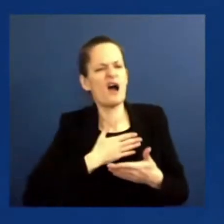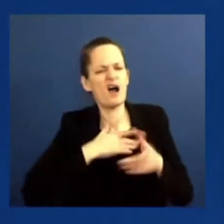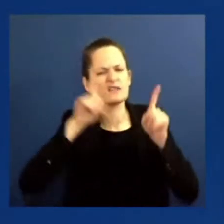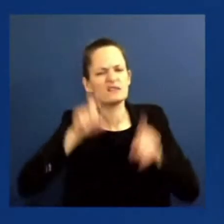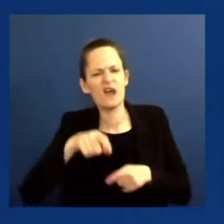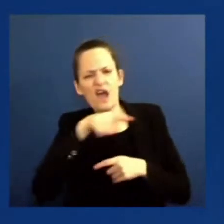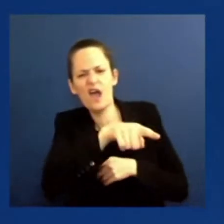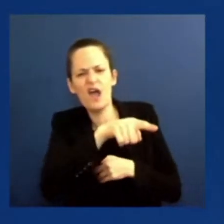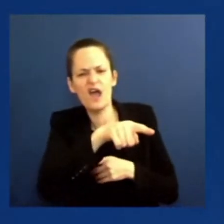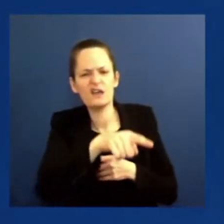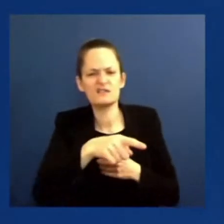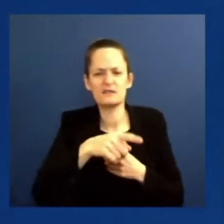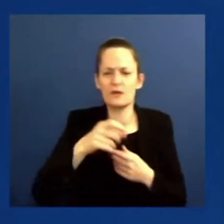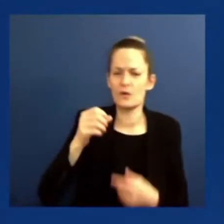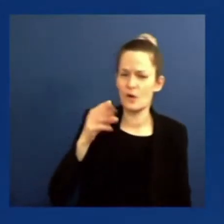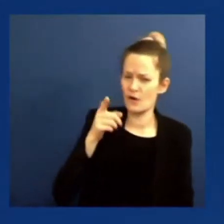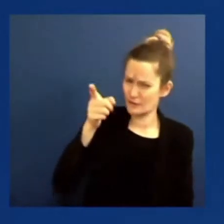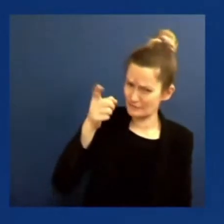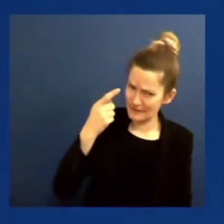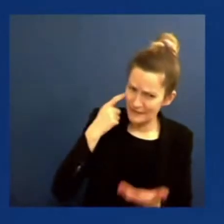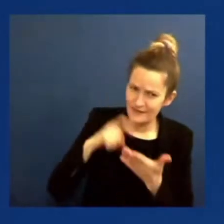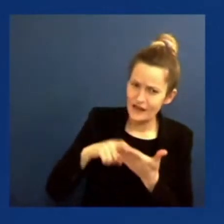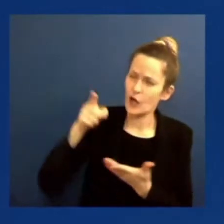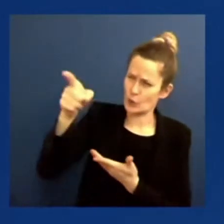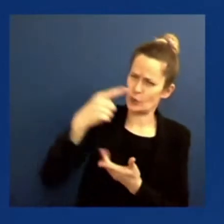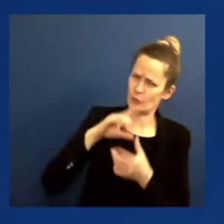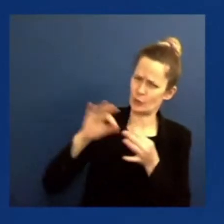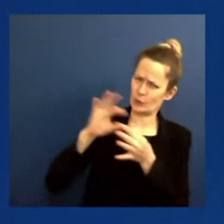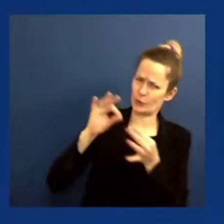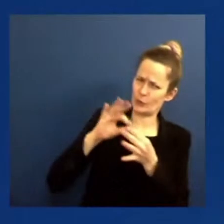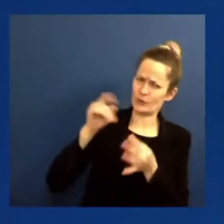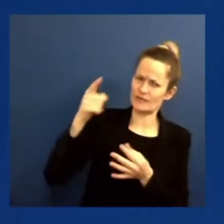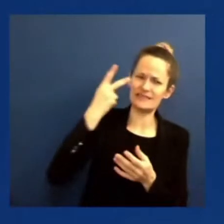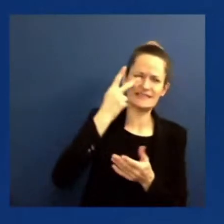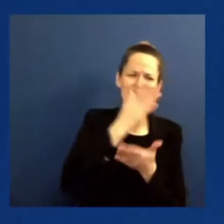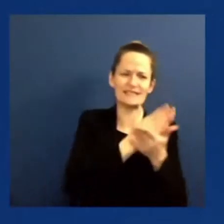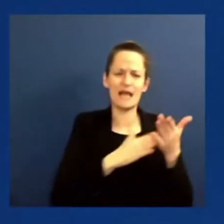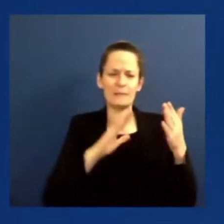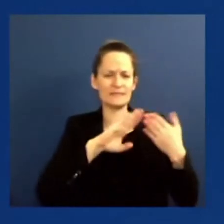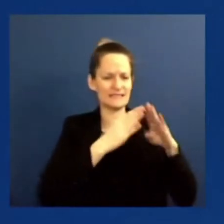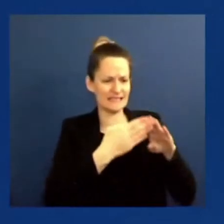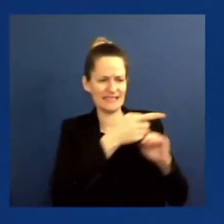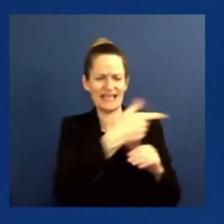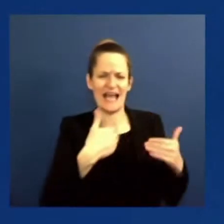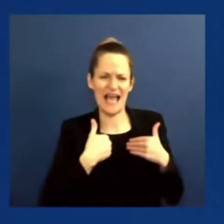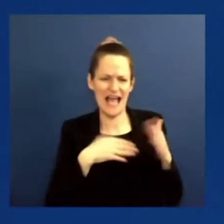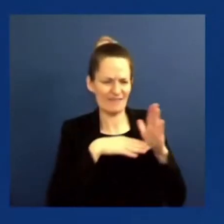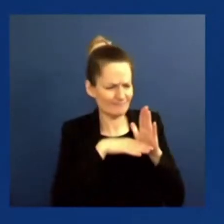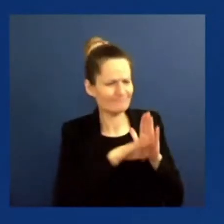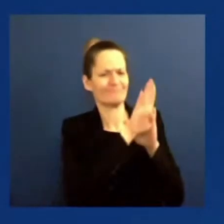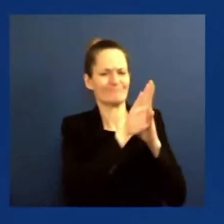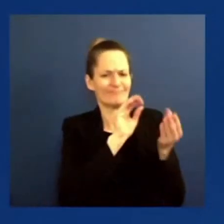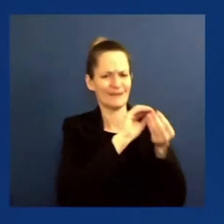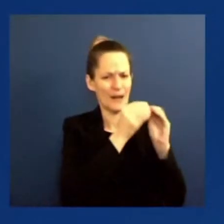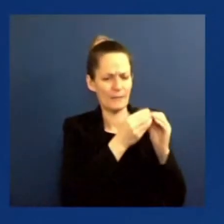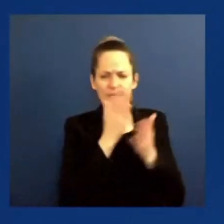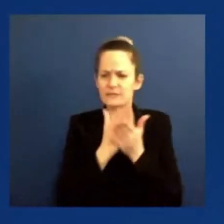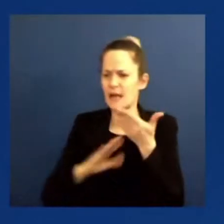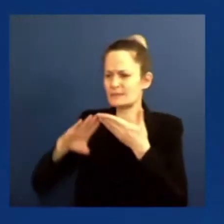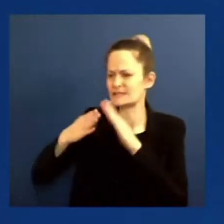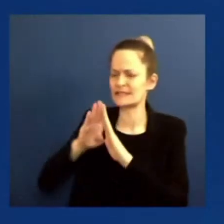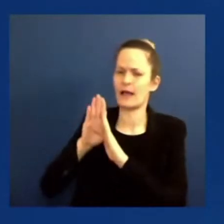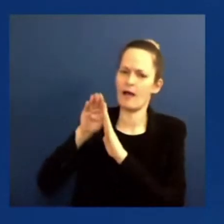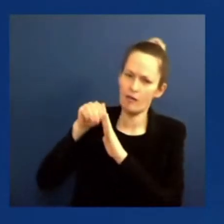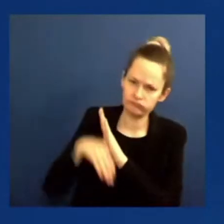peaks in some cities, other cities earlier in their curves? Does that mean that you think we're going to see national caseloads more or less